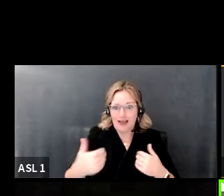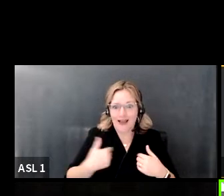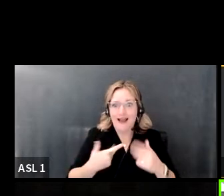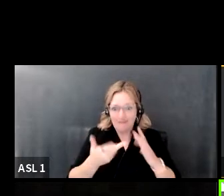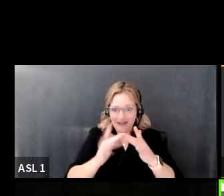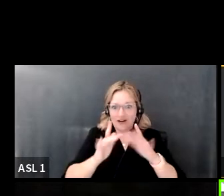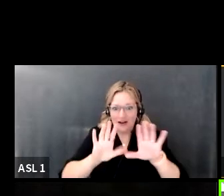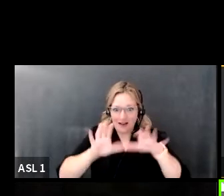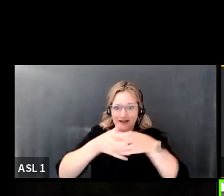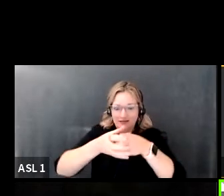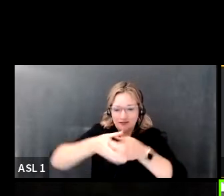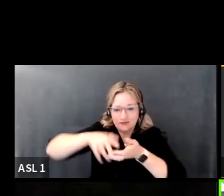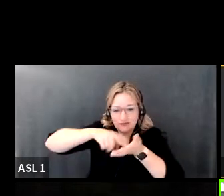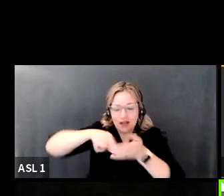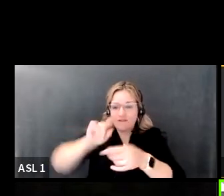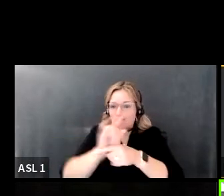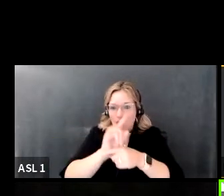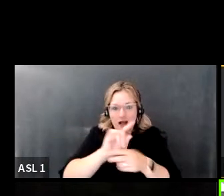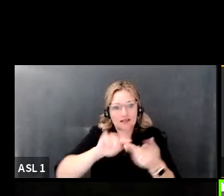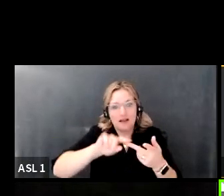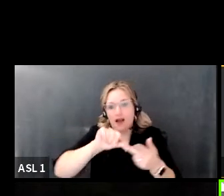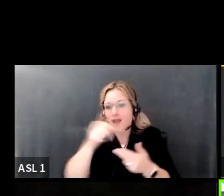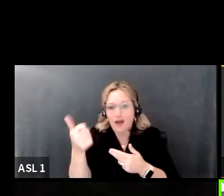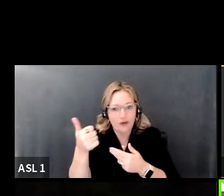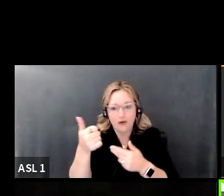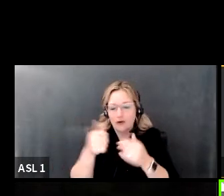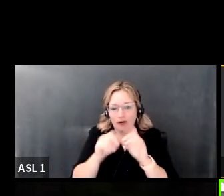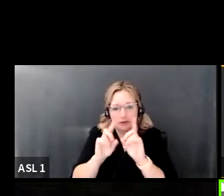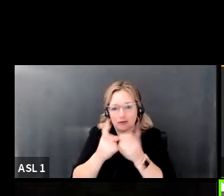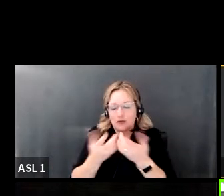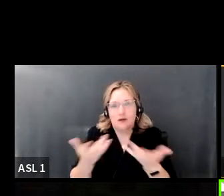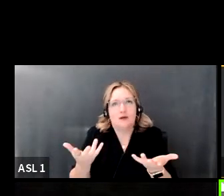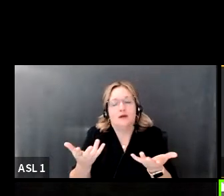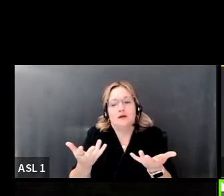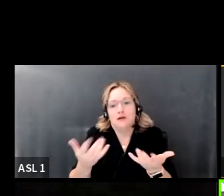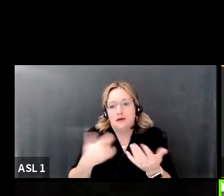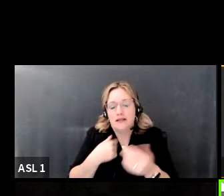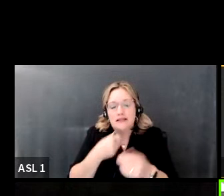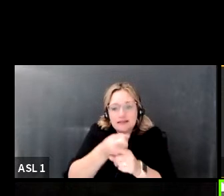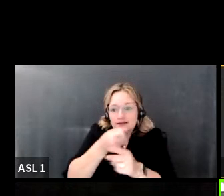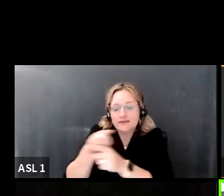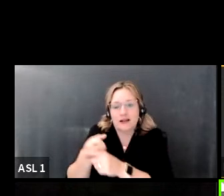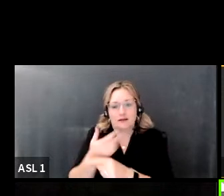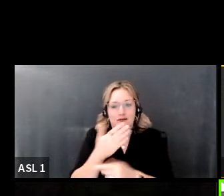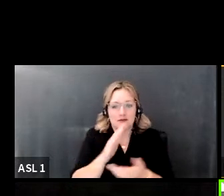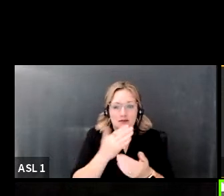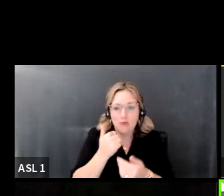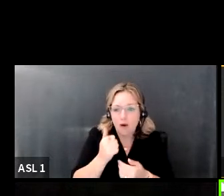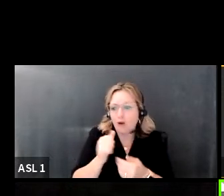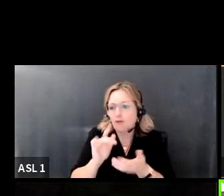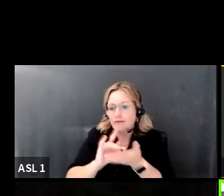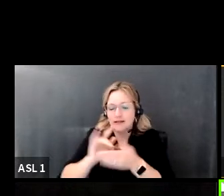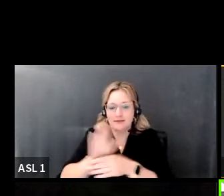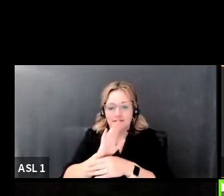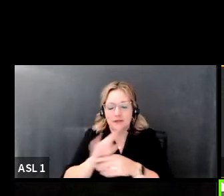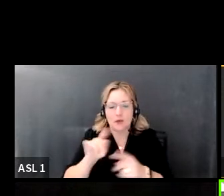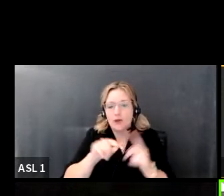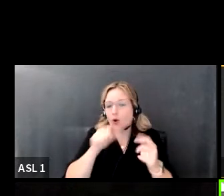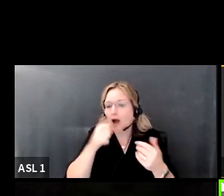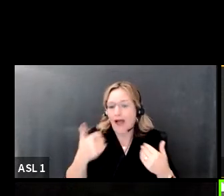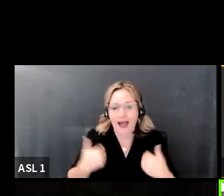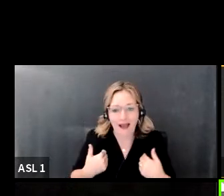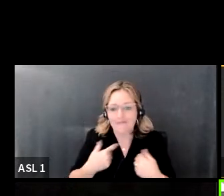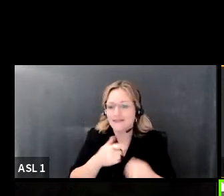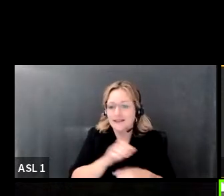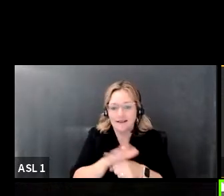area frauds is another major pressure that is affecting small and medium-sized businesses we are understaffed and over-tasked in